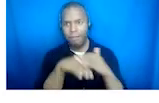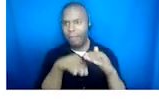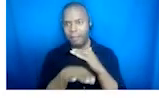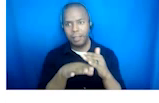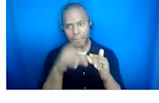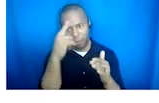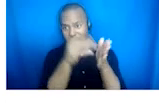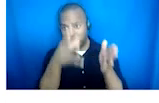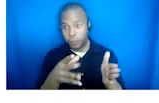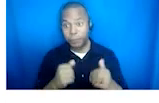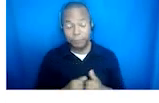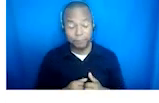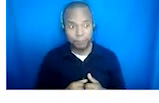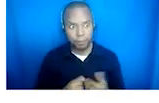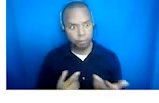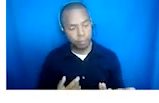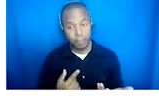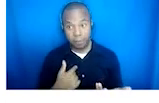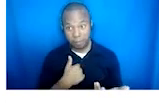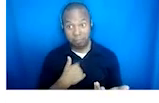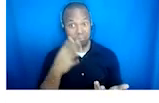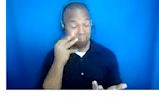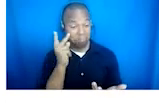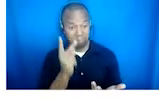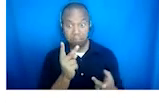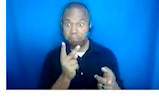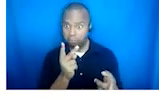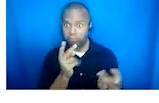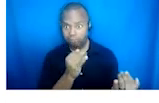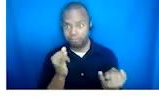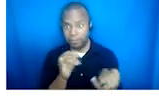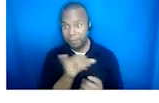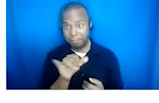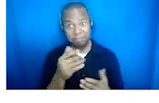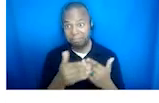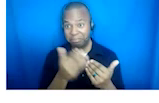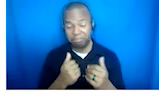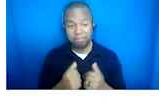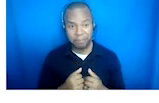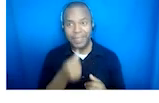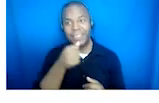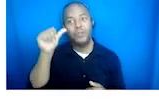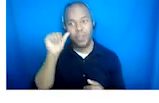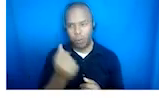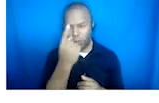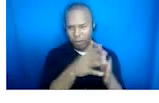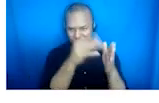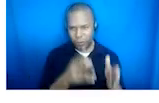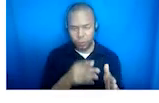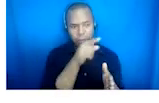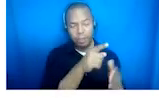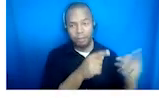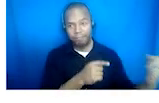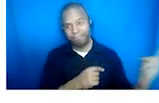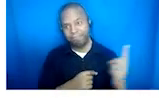And I say that from firsthand experience because there is a student yesterday that went and logged in, was looking for